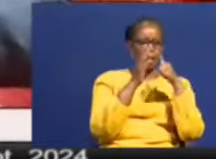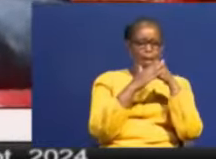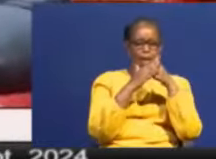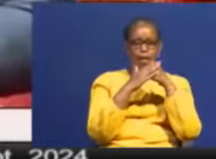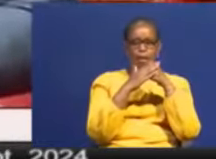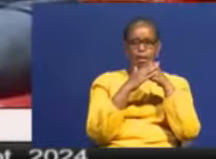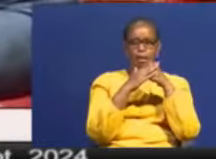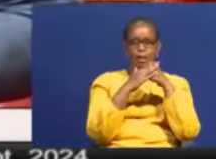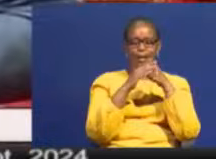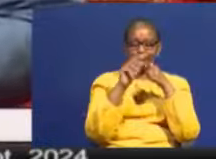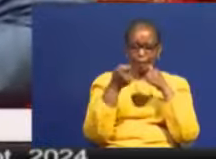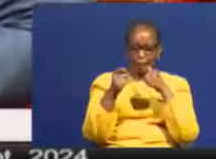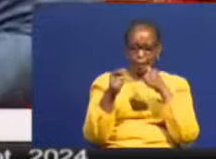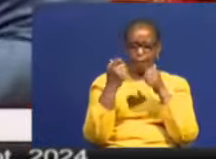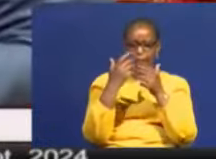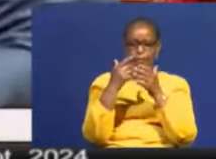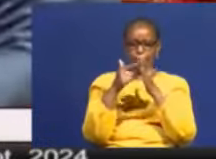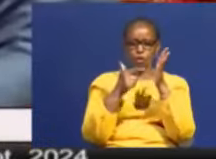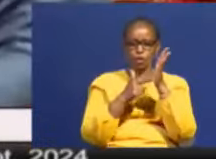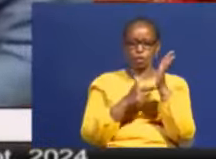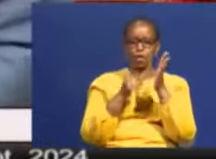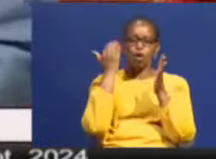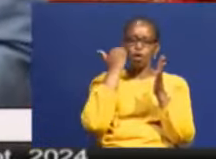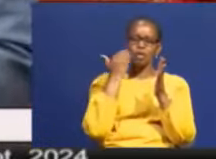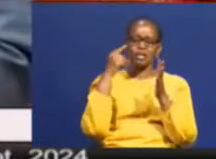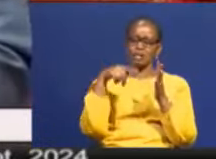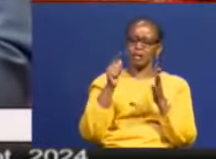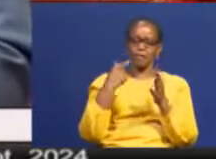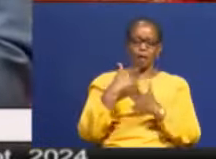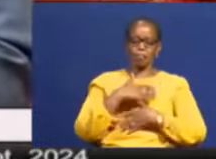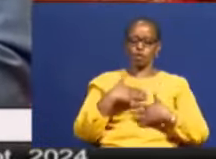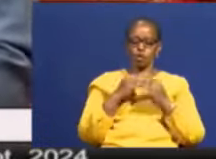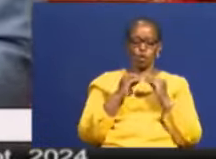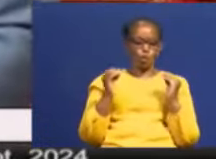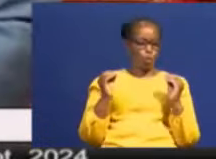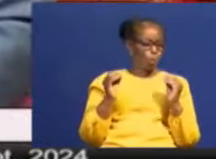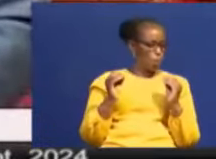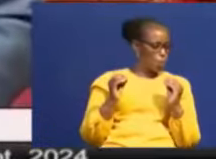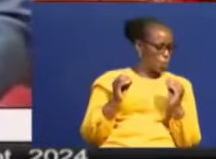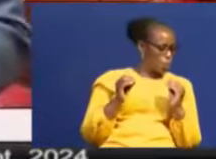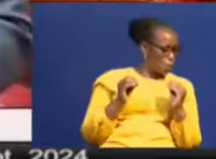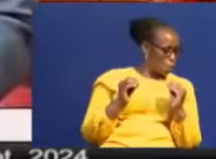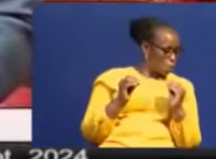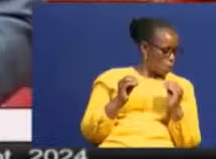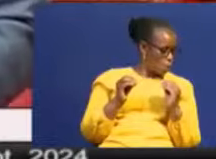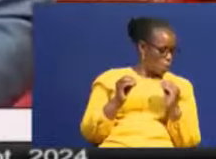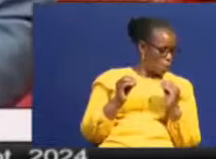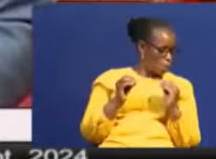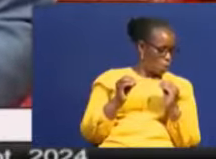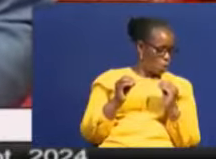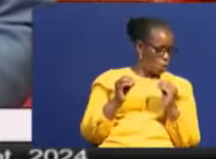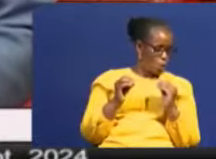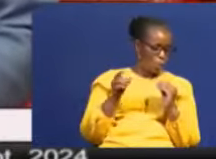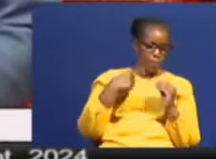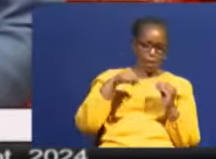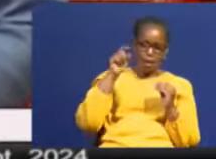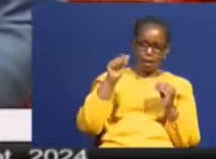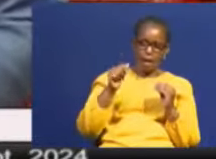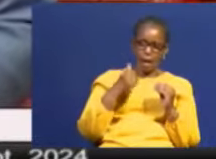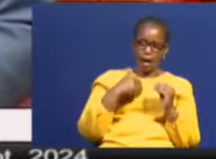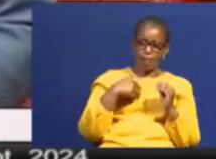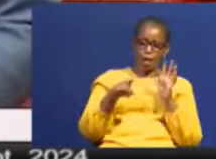none of them the court was able to appreciate, despite the fact that we'd be able to put in the proper